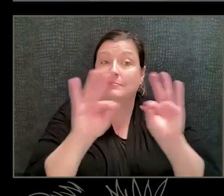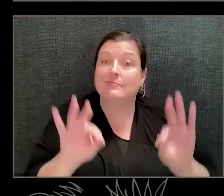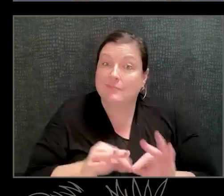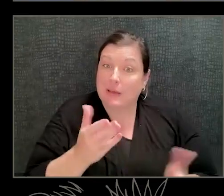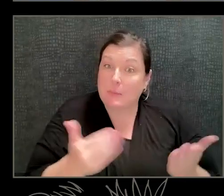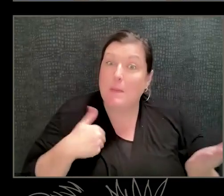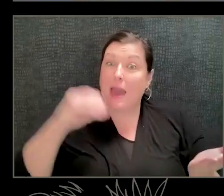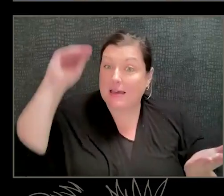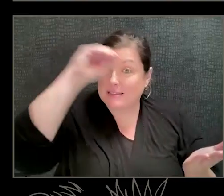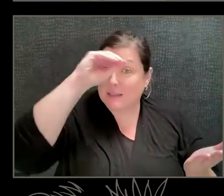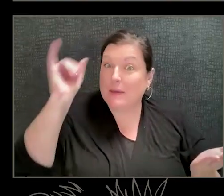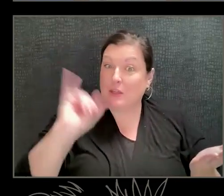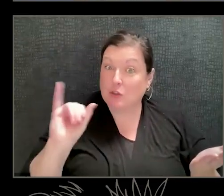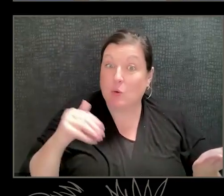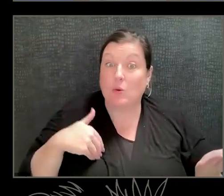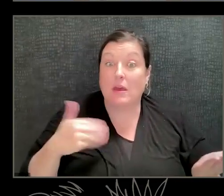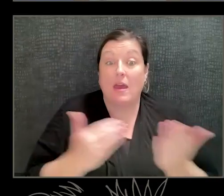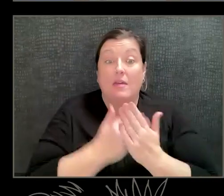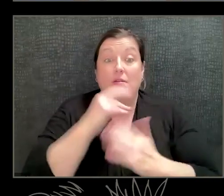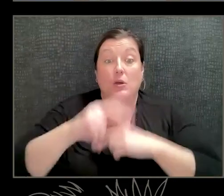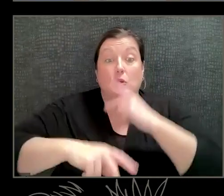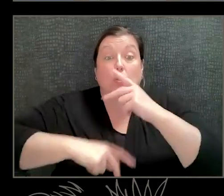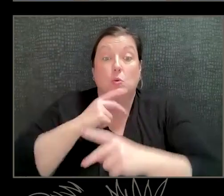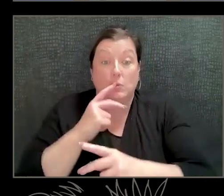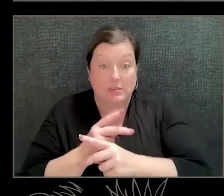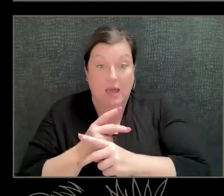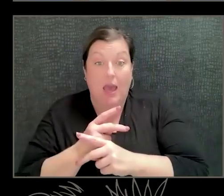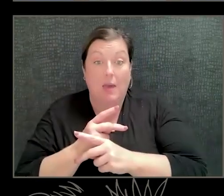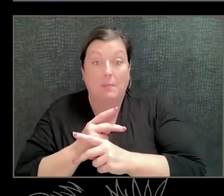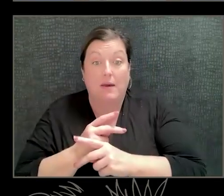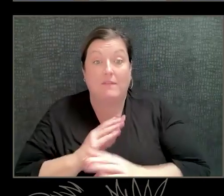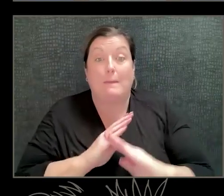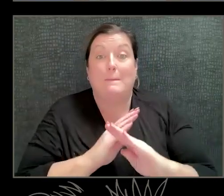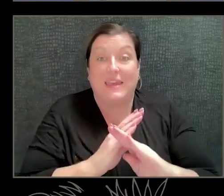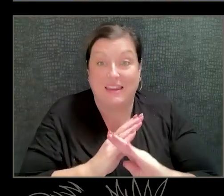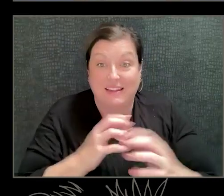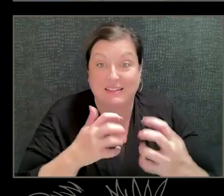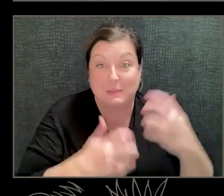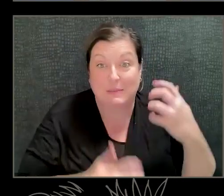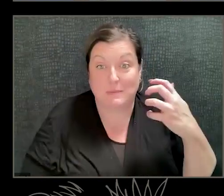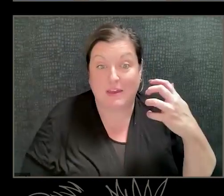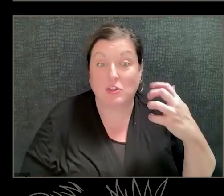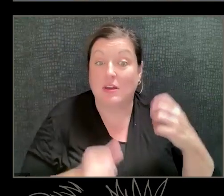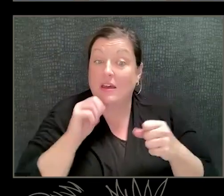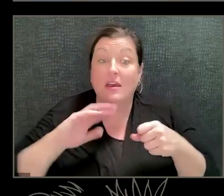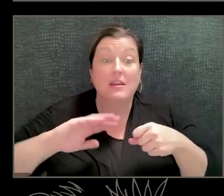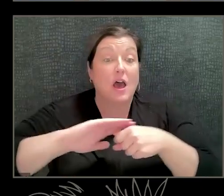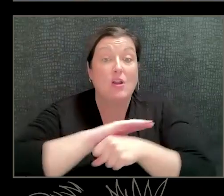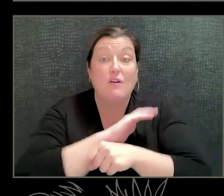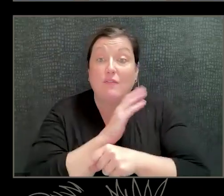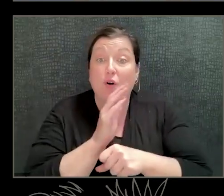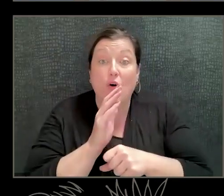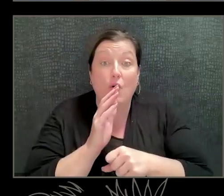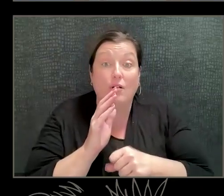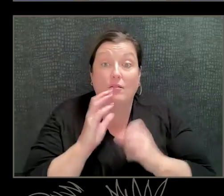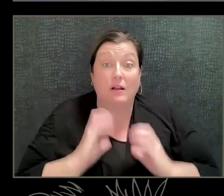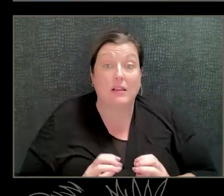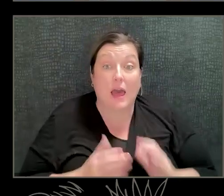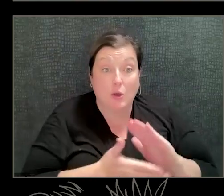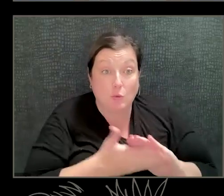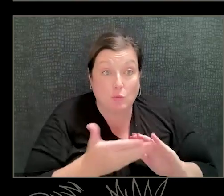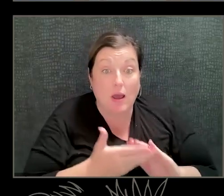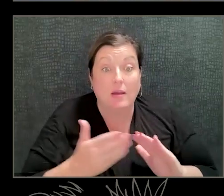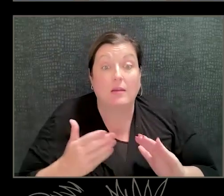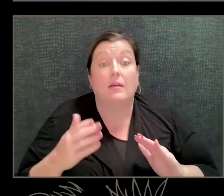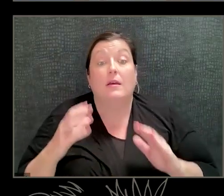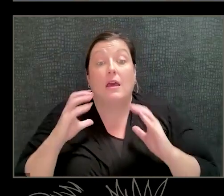too. We have a new kind of impedance mismatch. We don't have a fully client-run application anymore. We have a client-run application